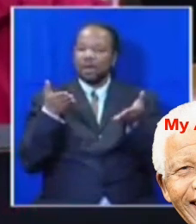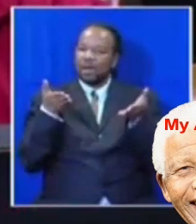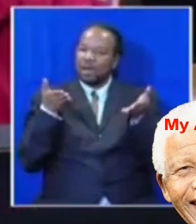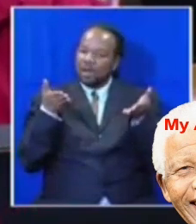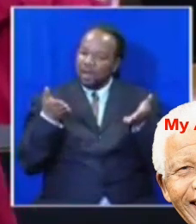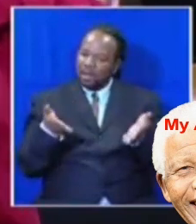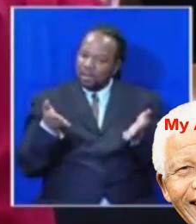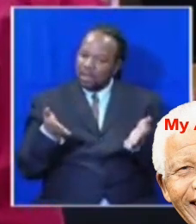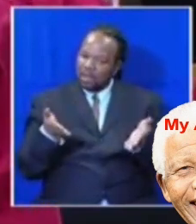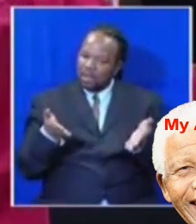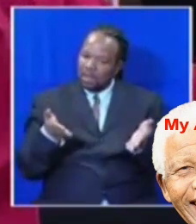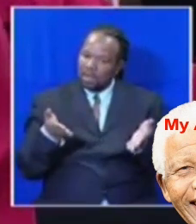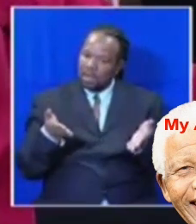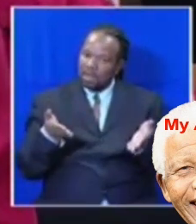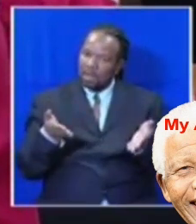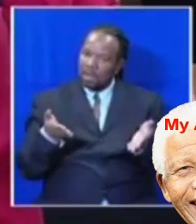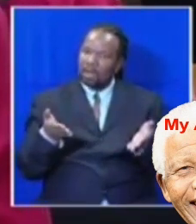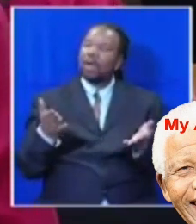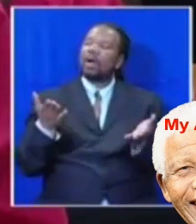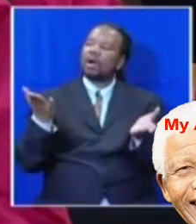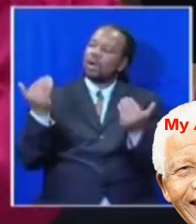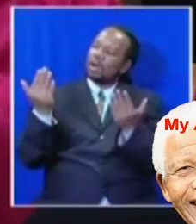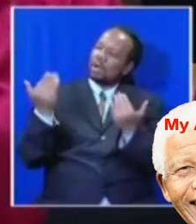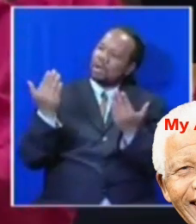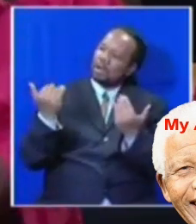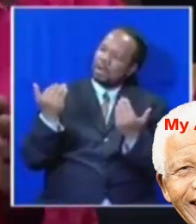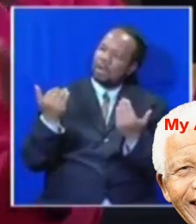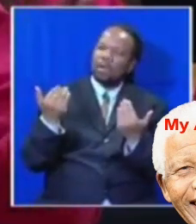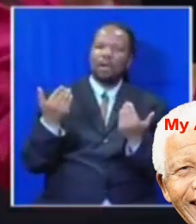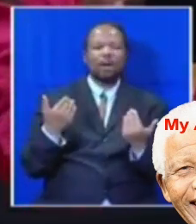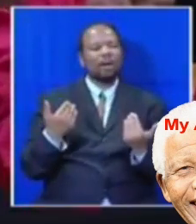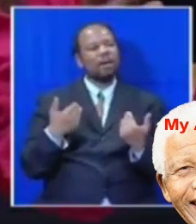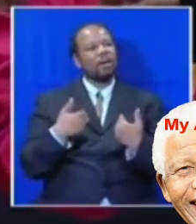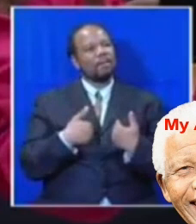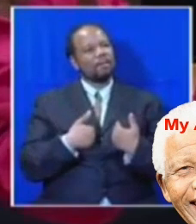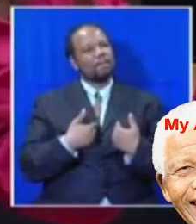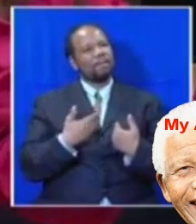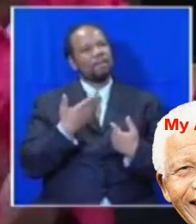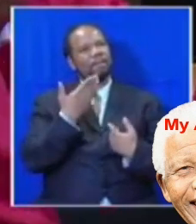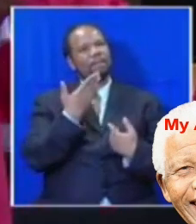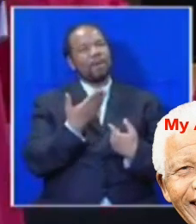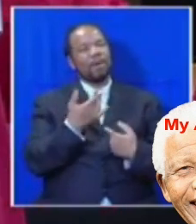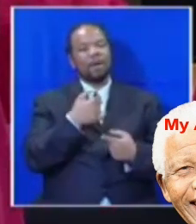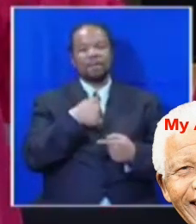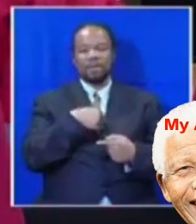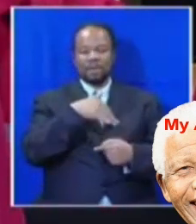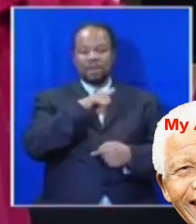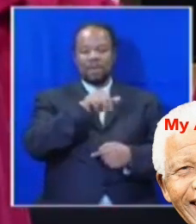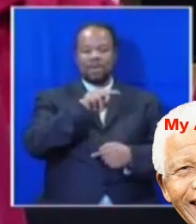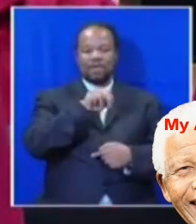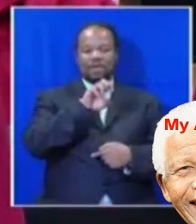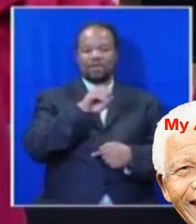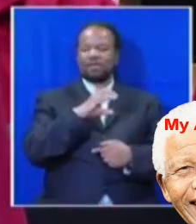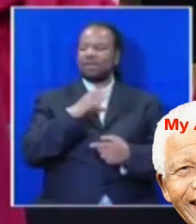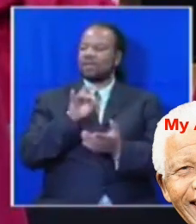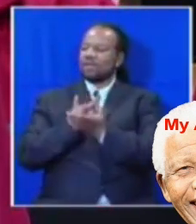Gardi, put your point of order, please. I was never expelled from the Congress movement. And he can't make aspersions